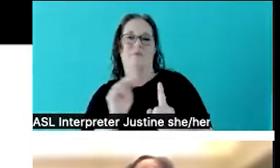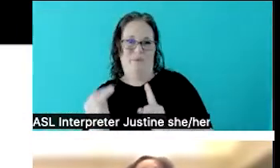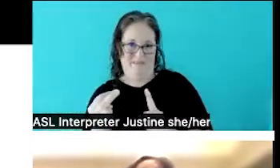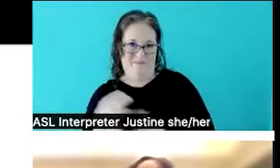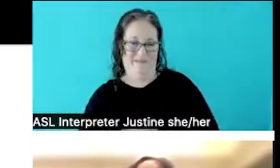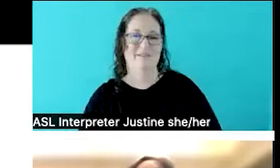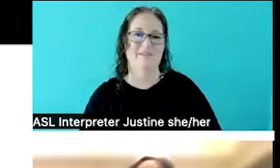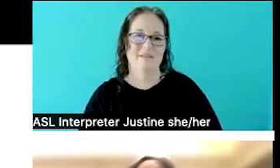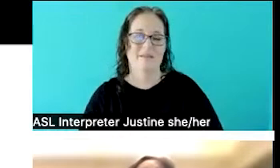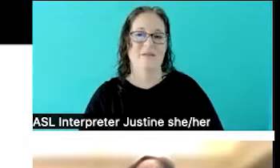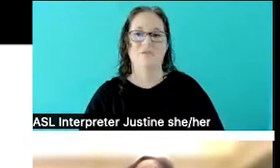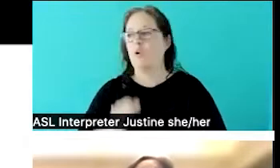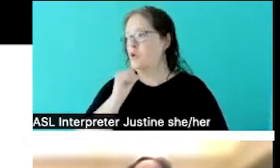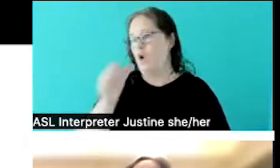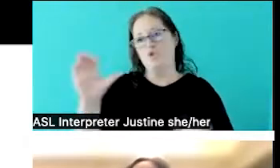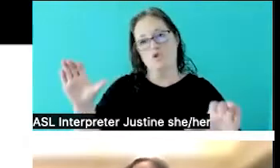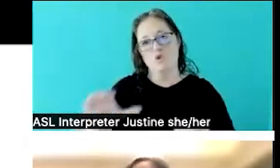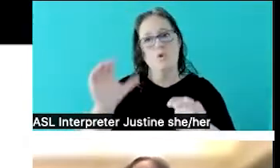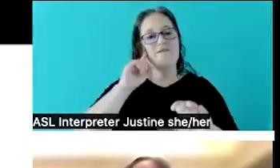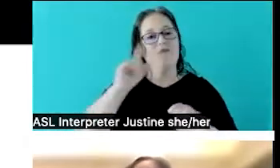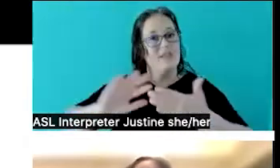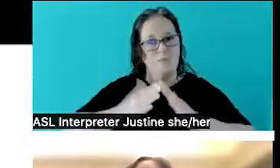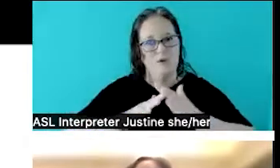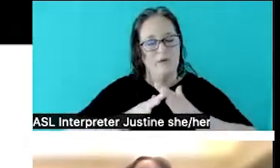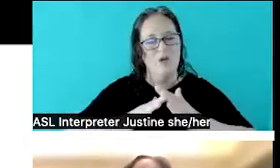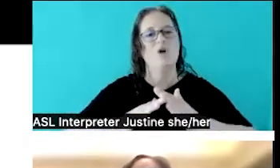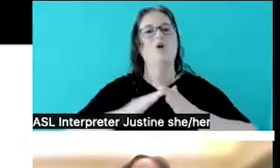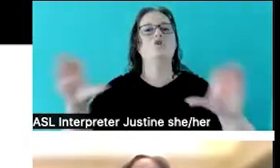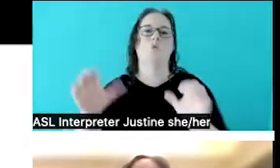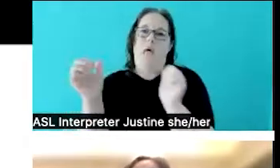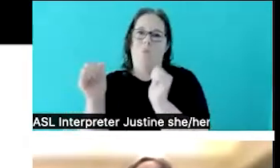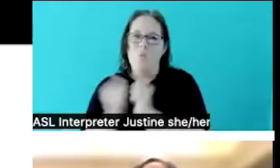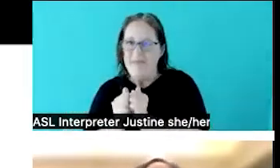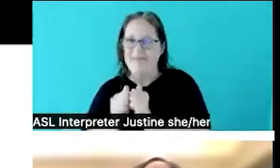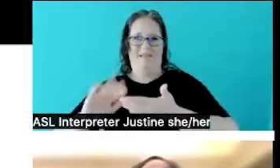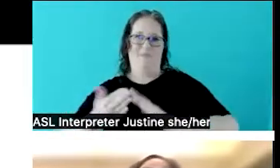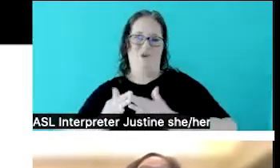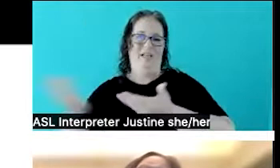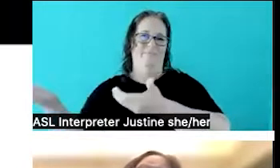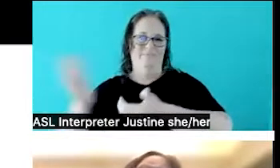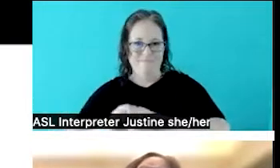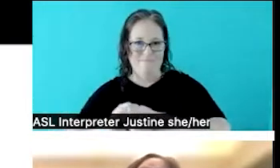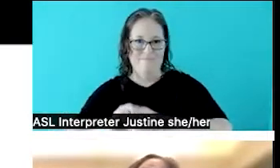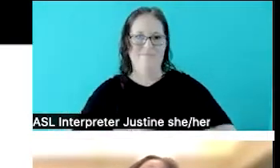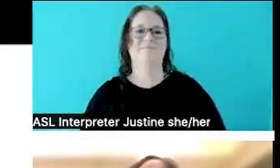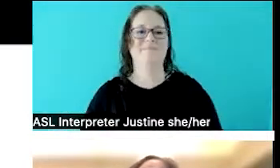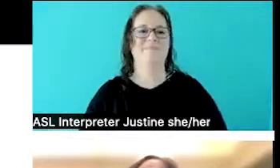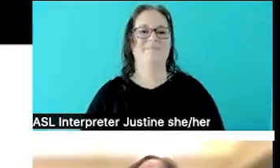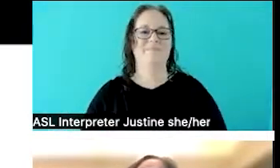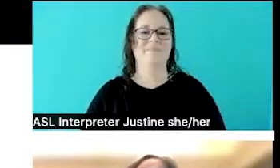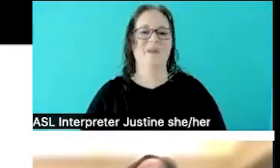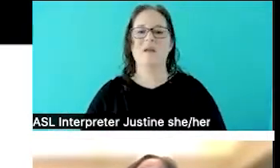Don't do things for the community, do things with the community. Introduce an access framework, a